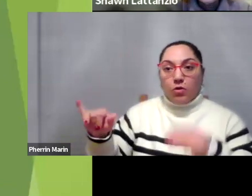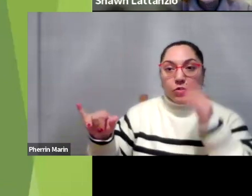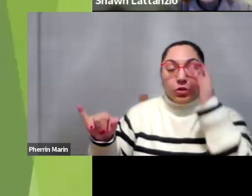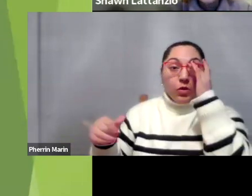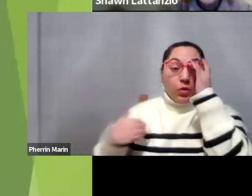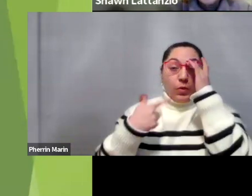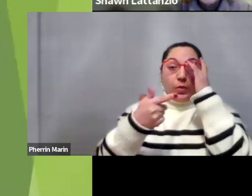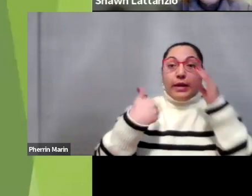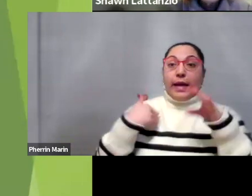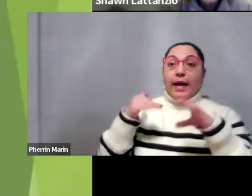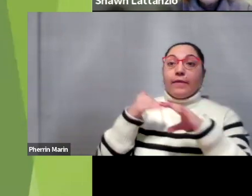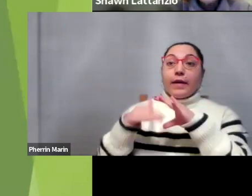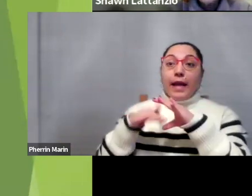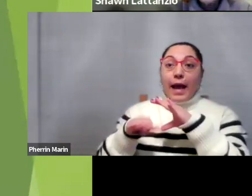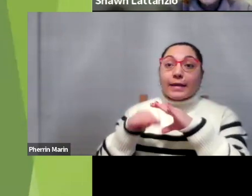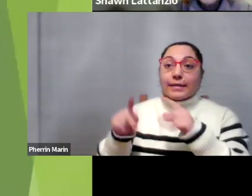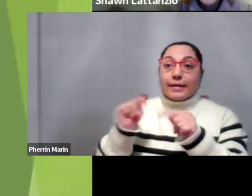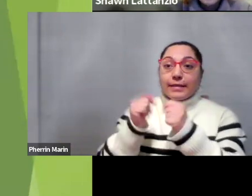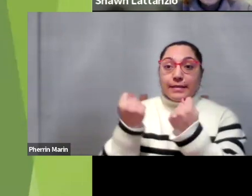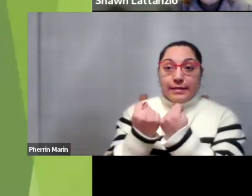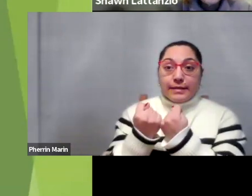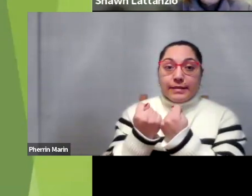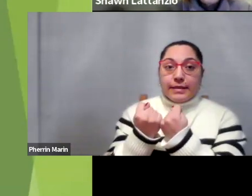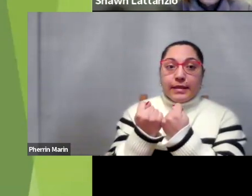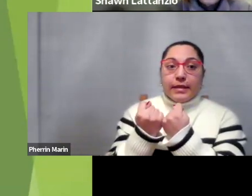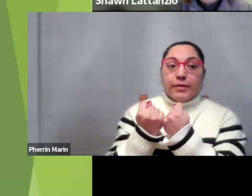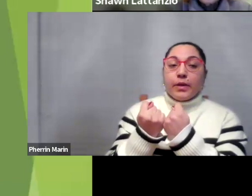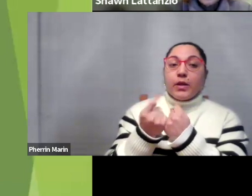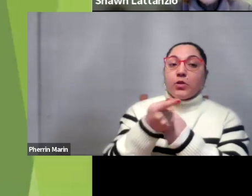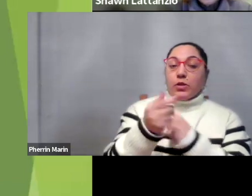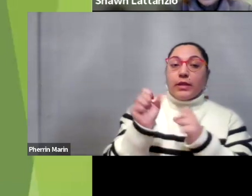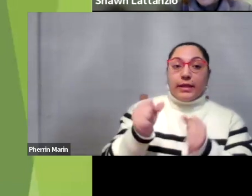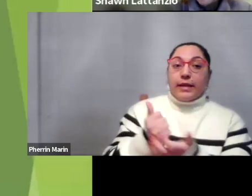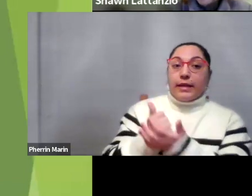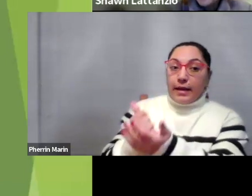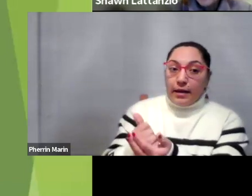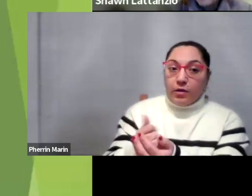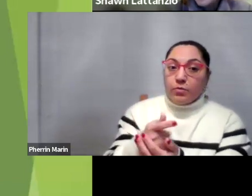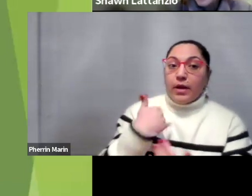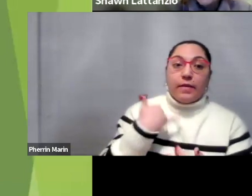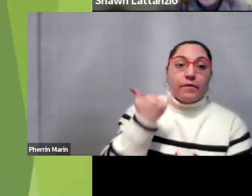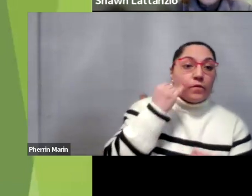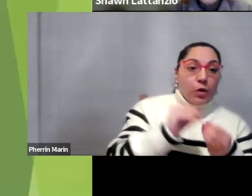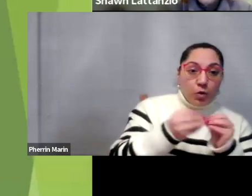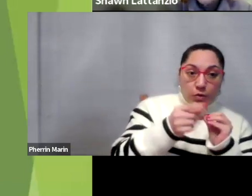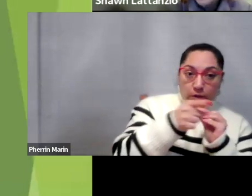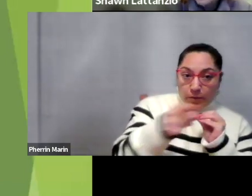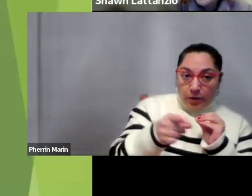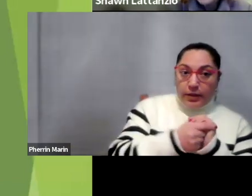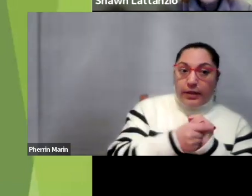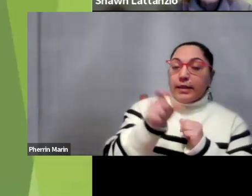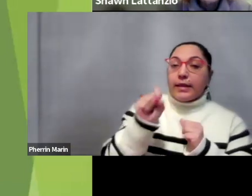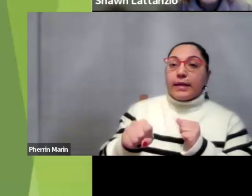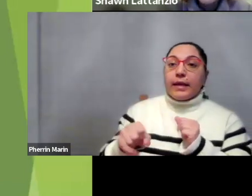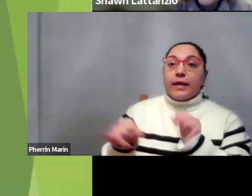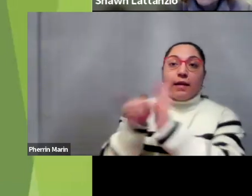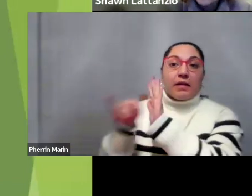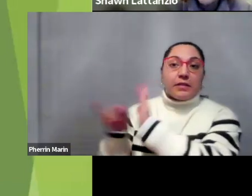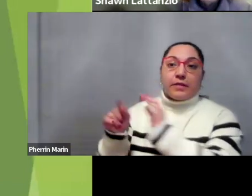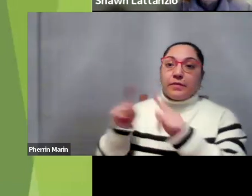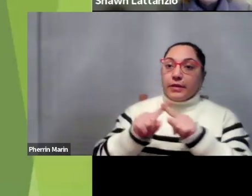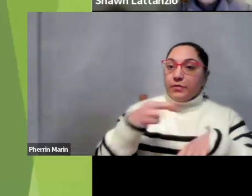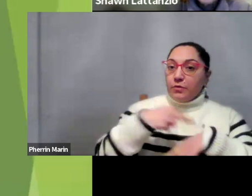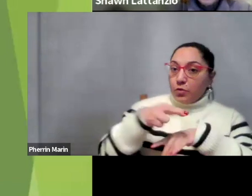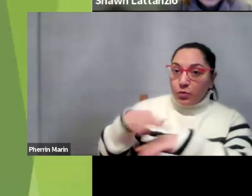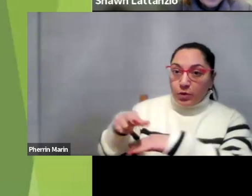team, and they can do screening for mental health and substance use. And our access team can also identify resources, they can make